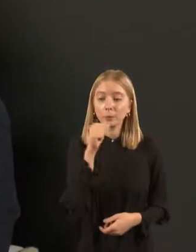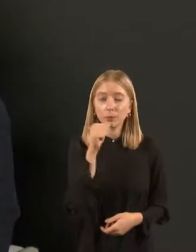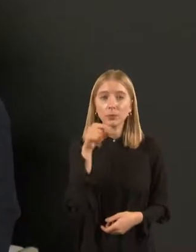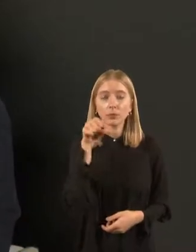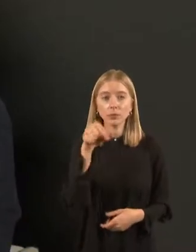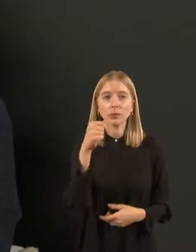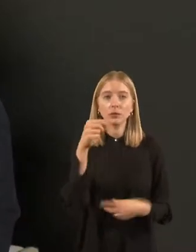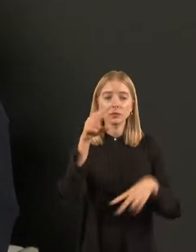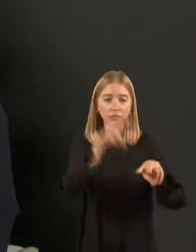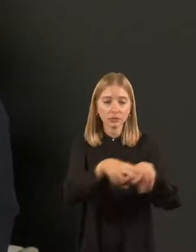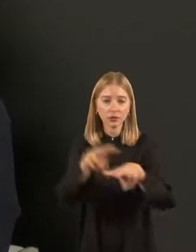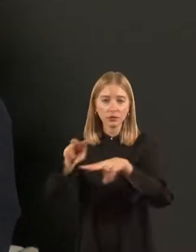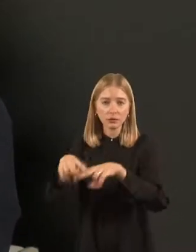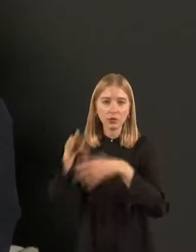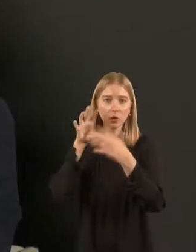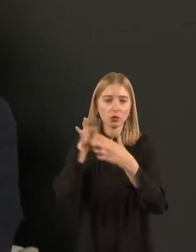companies